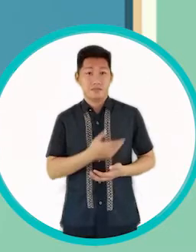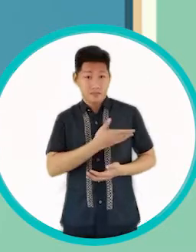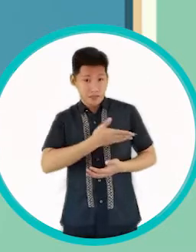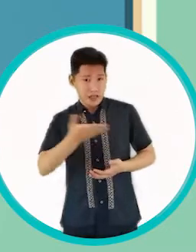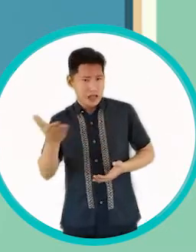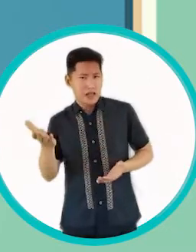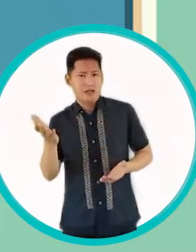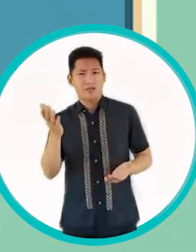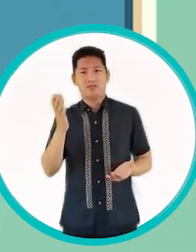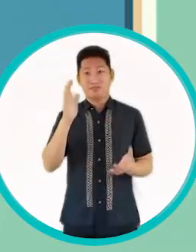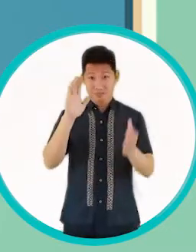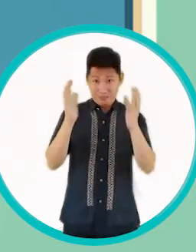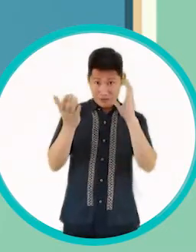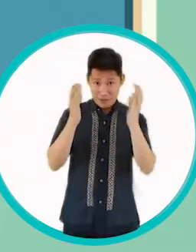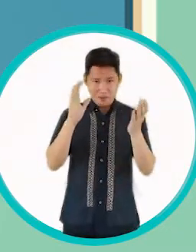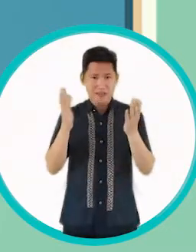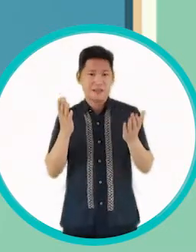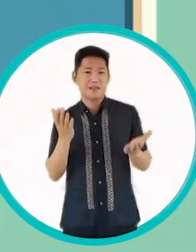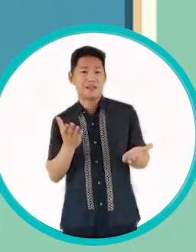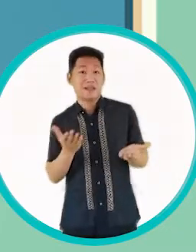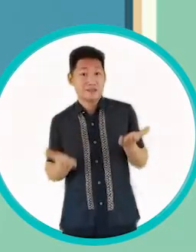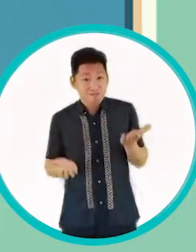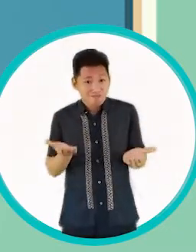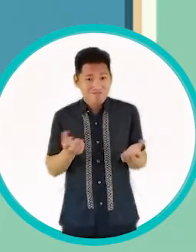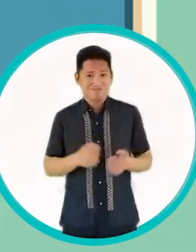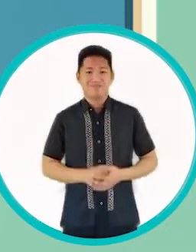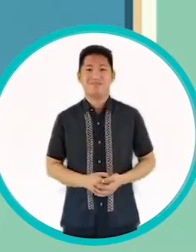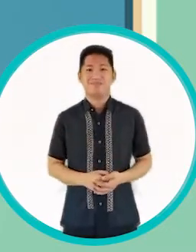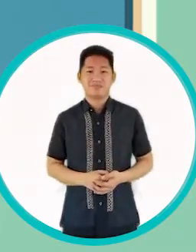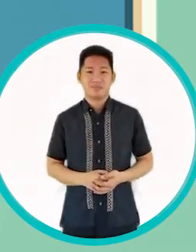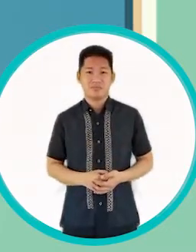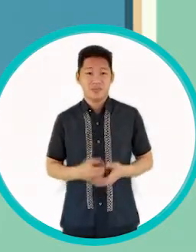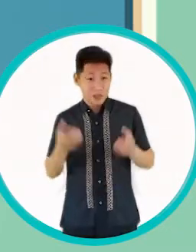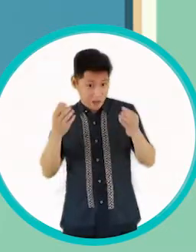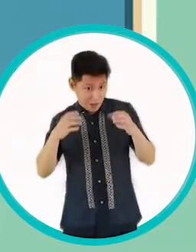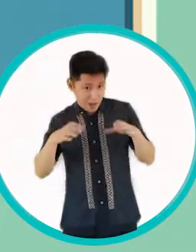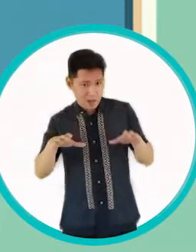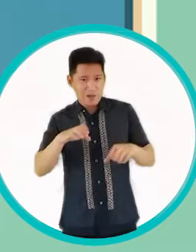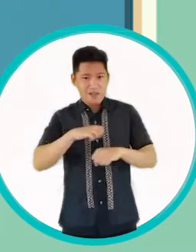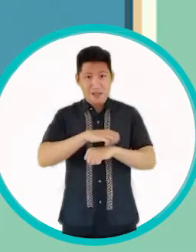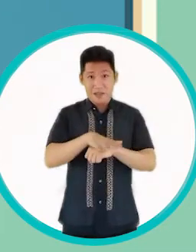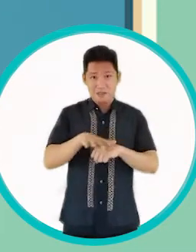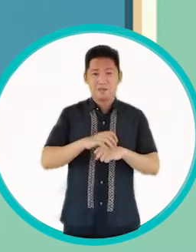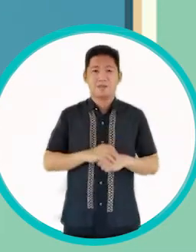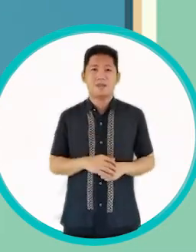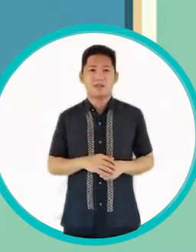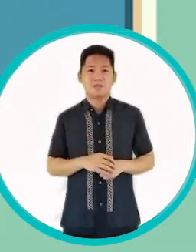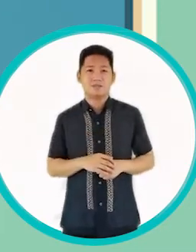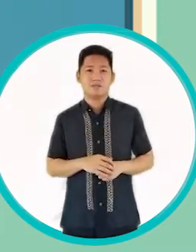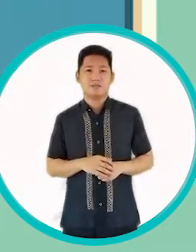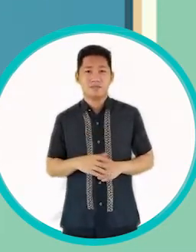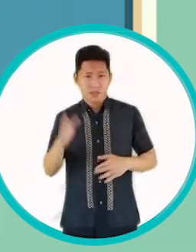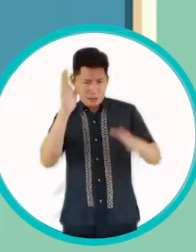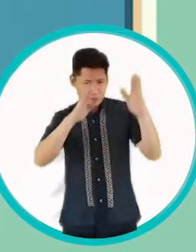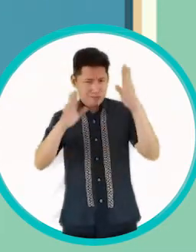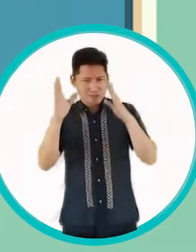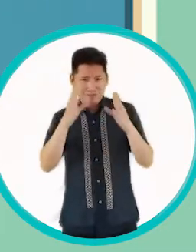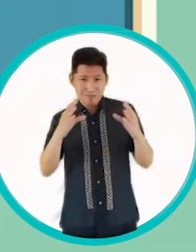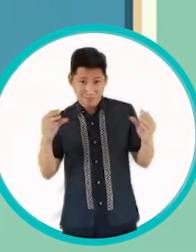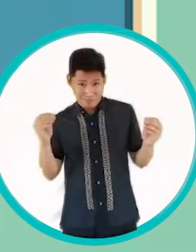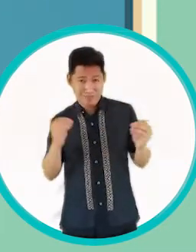the comparison and contrast, cause and effect, problem